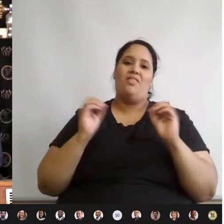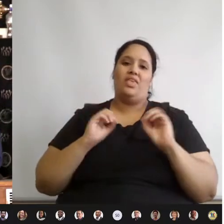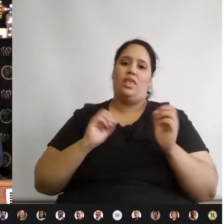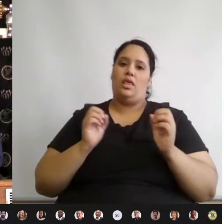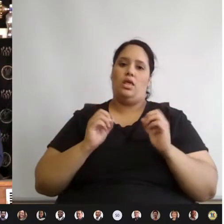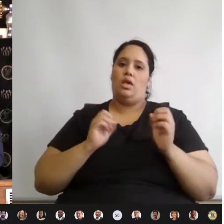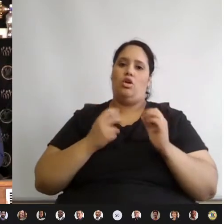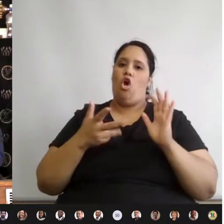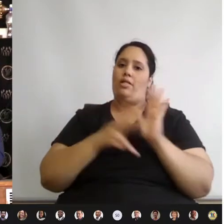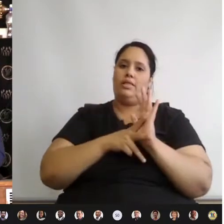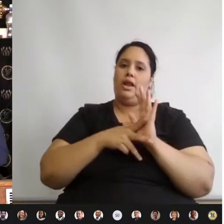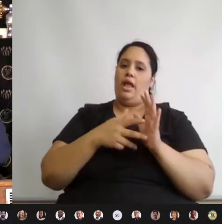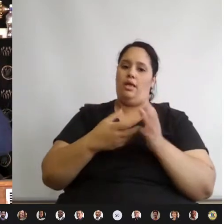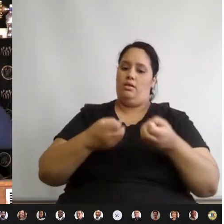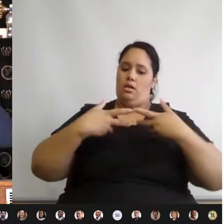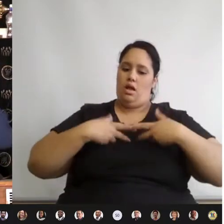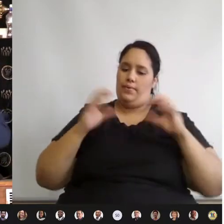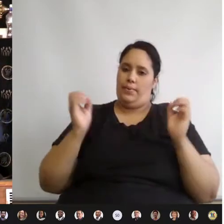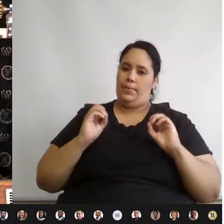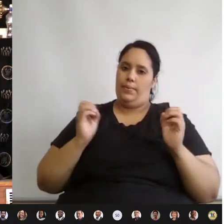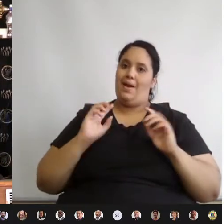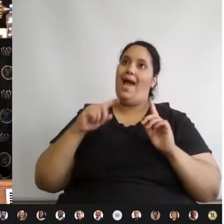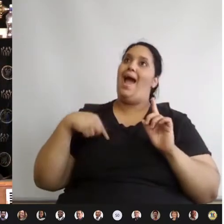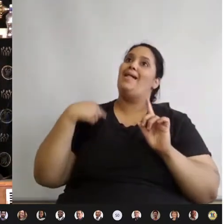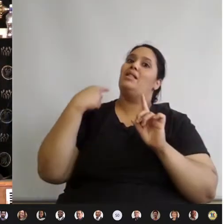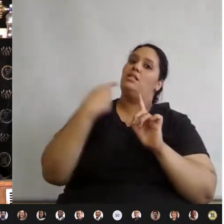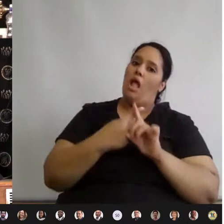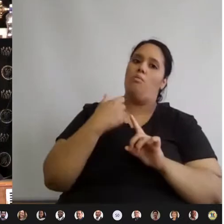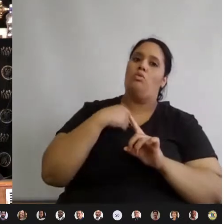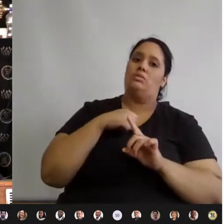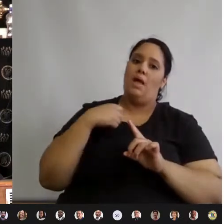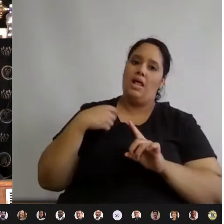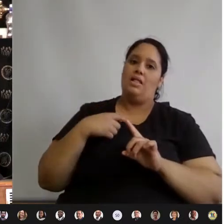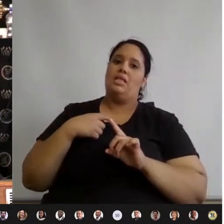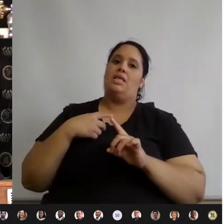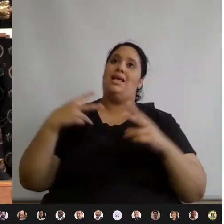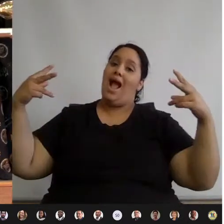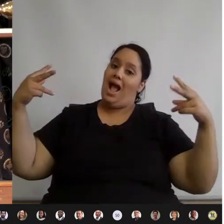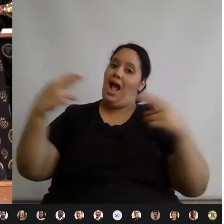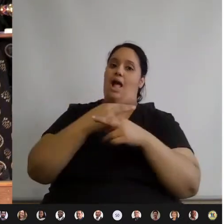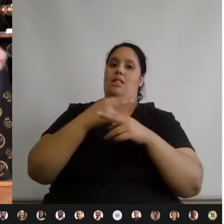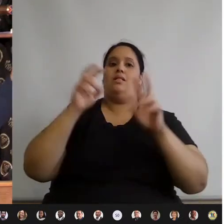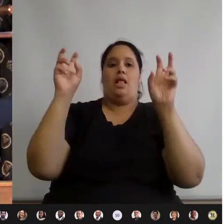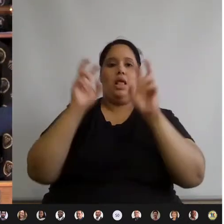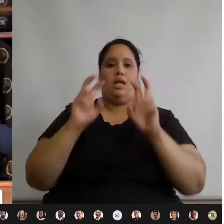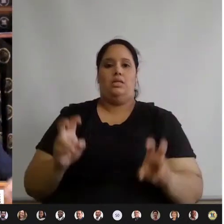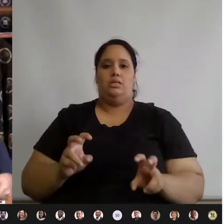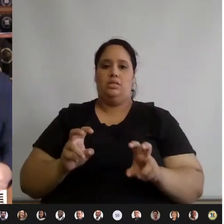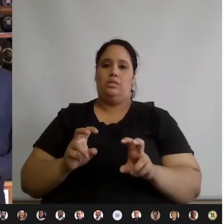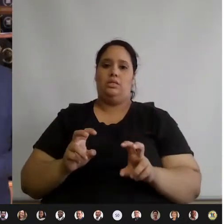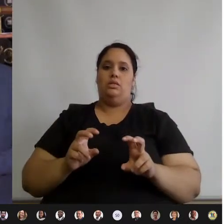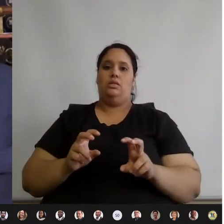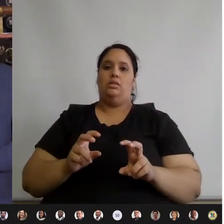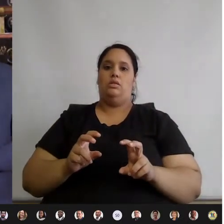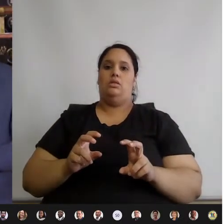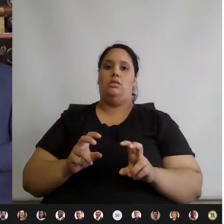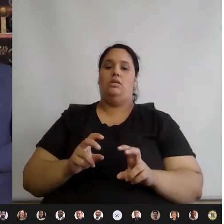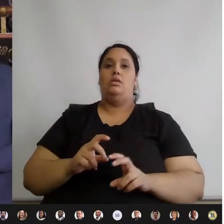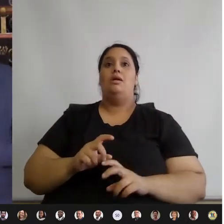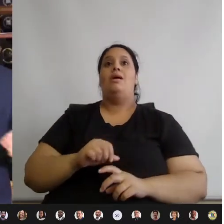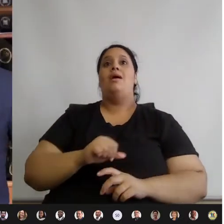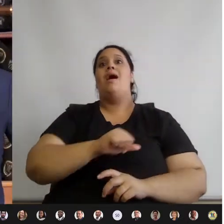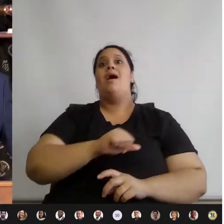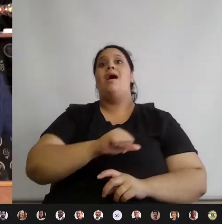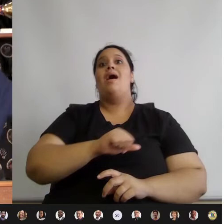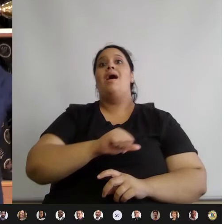department whatsoever until the municipality had to cut off the electricity. Other farmers in